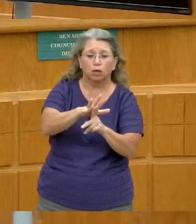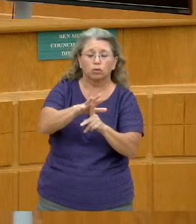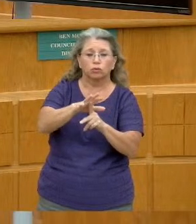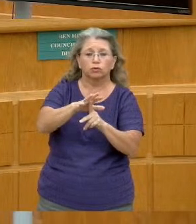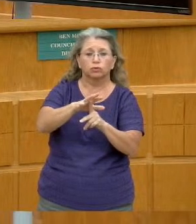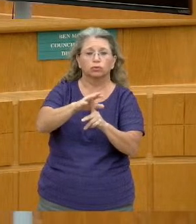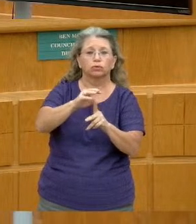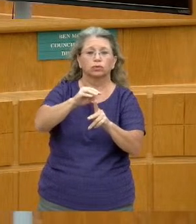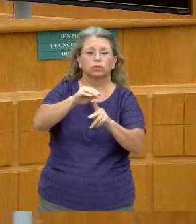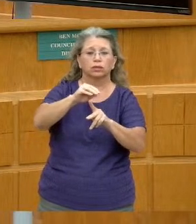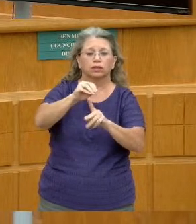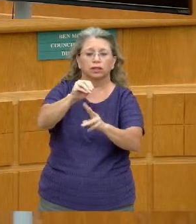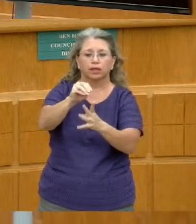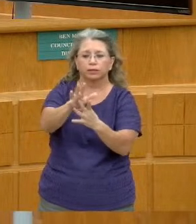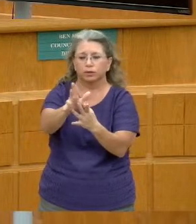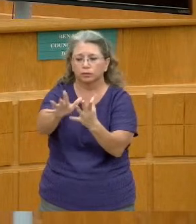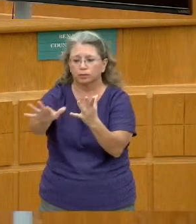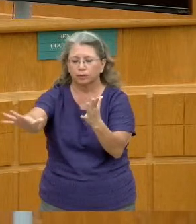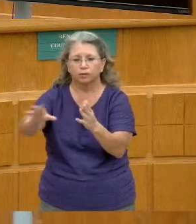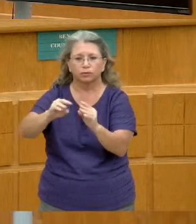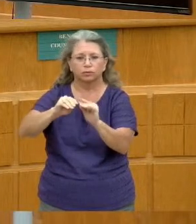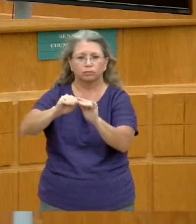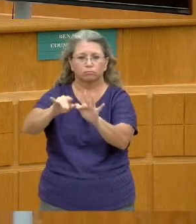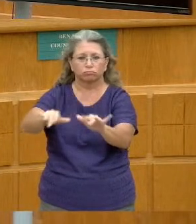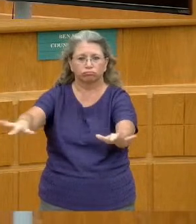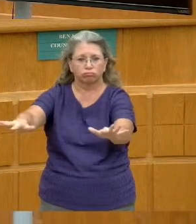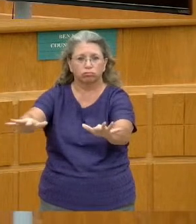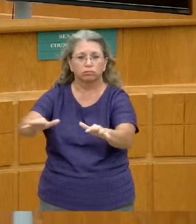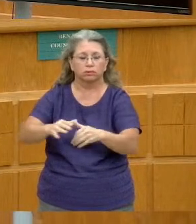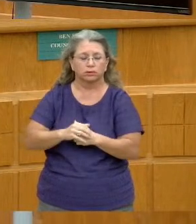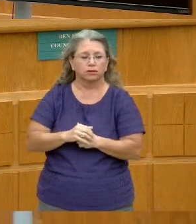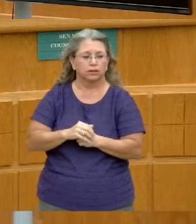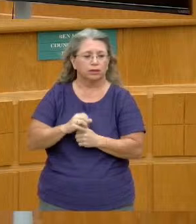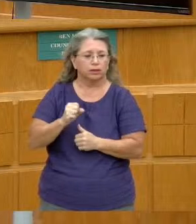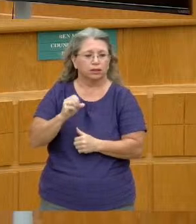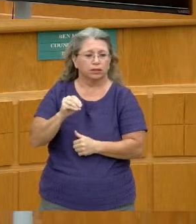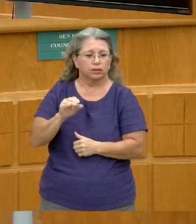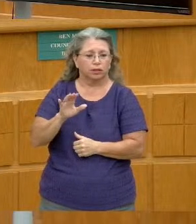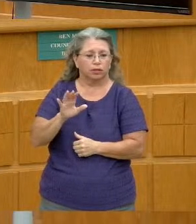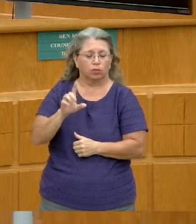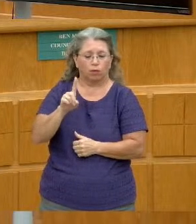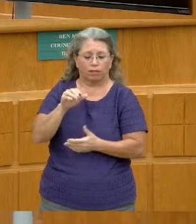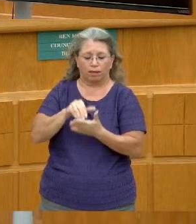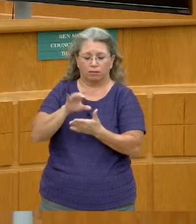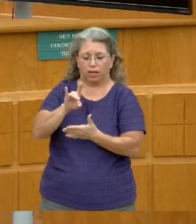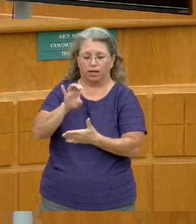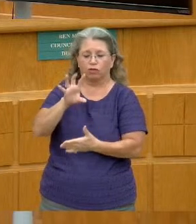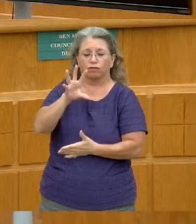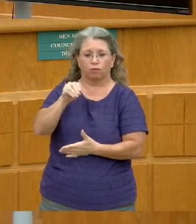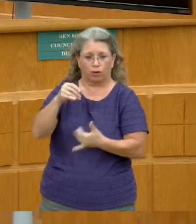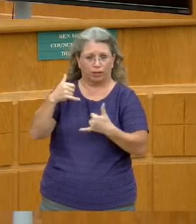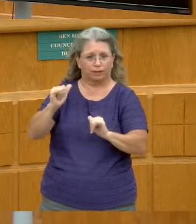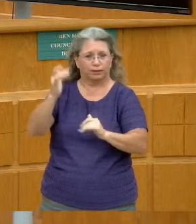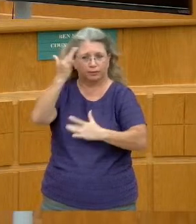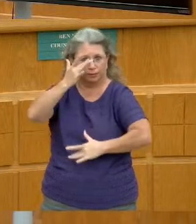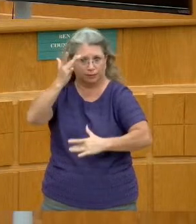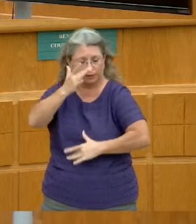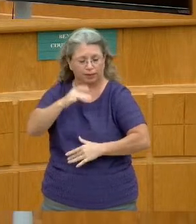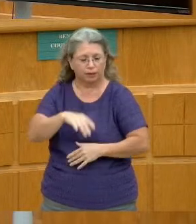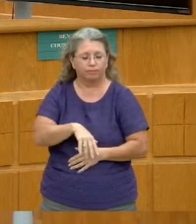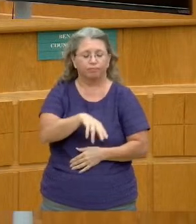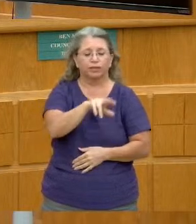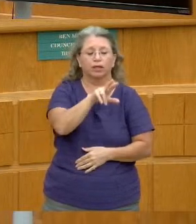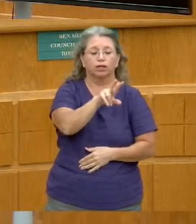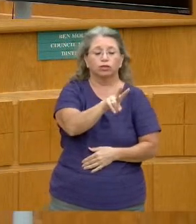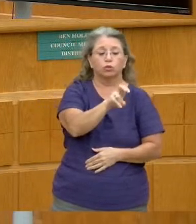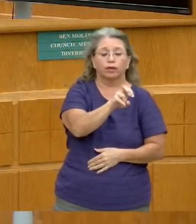cases. So nearly 90% are in the active state, 1,840. There are 272 that